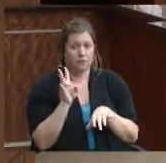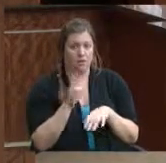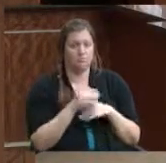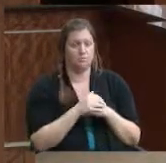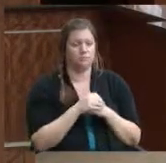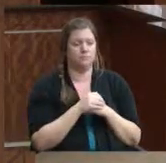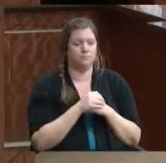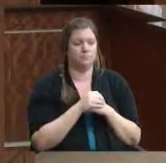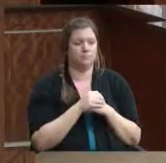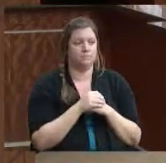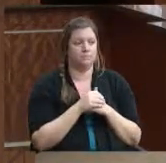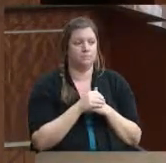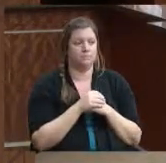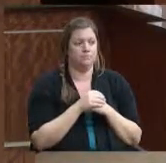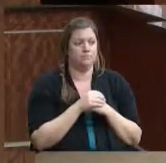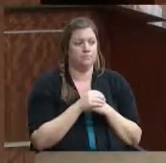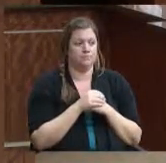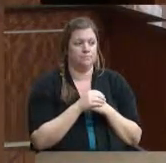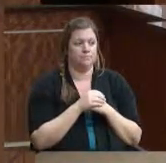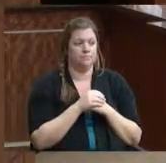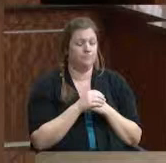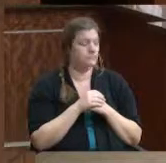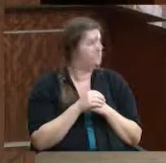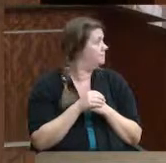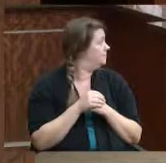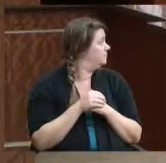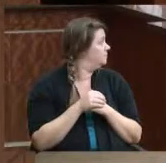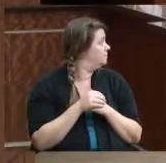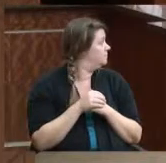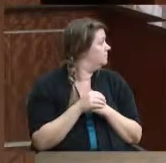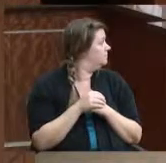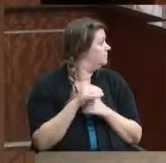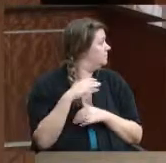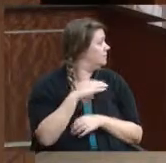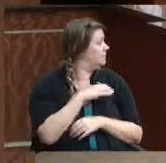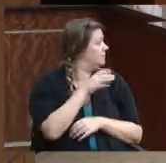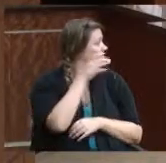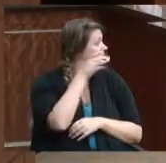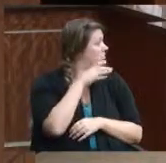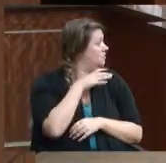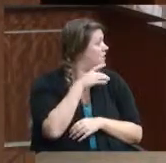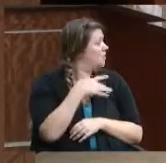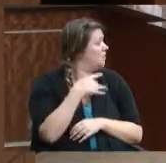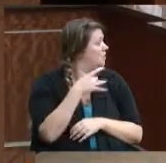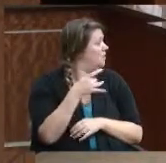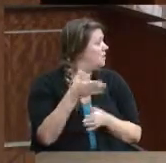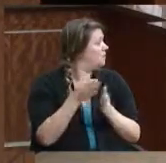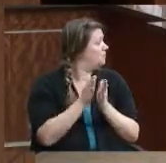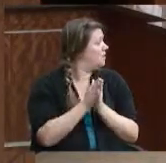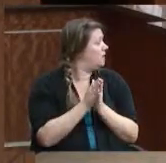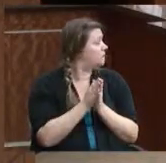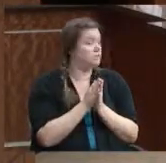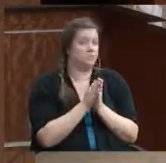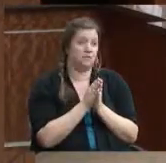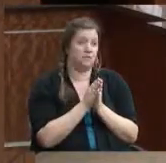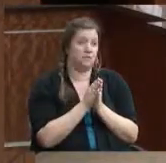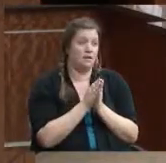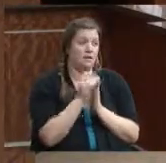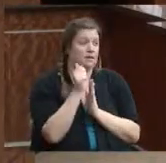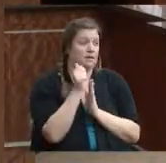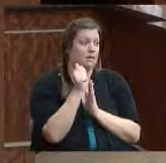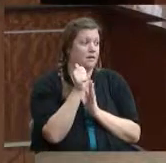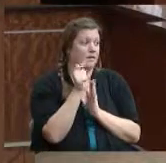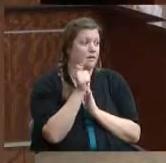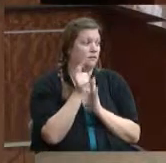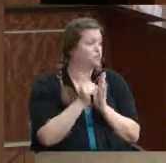7:00 p.m. Mr. President? Councilwoman Nicholas? I'd like to ask that the attorney for